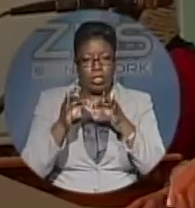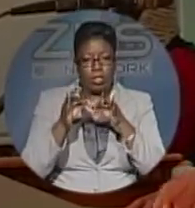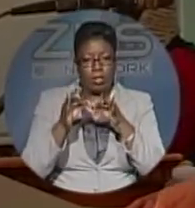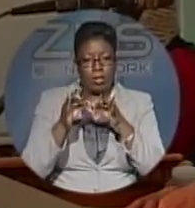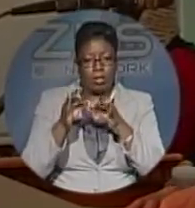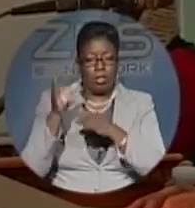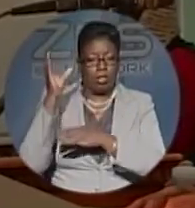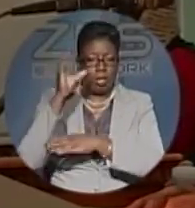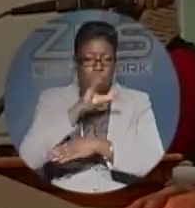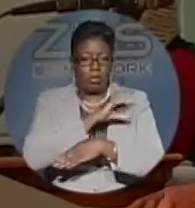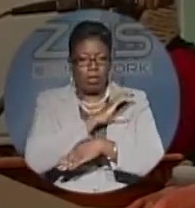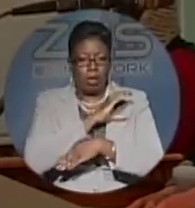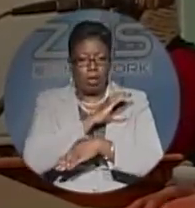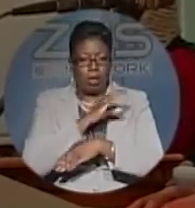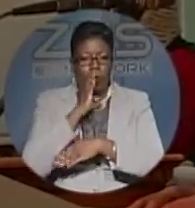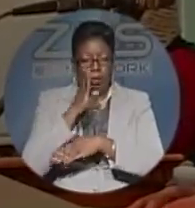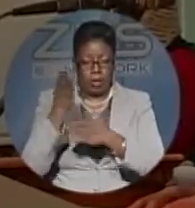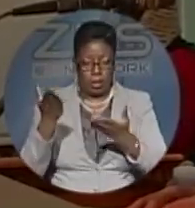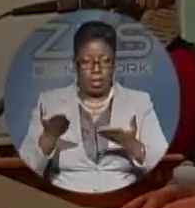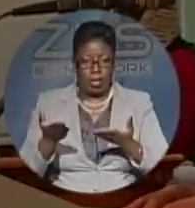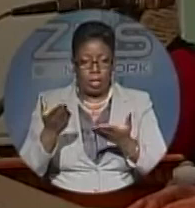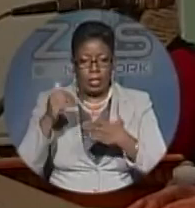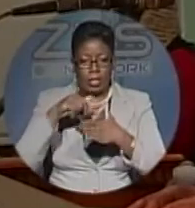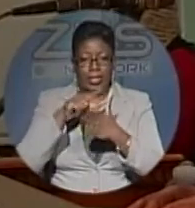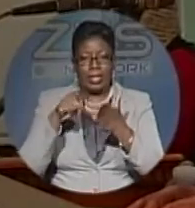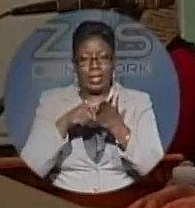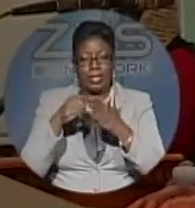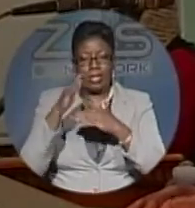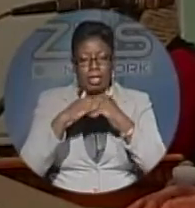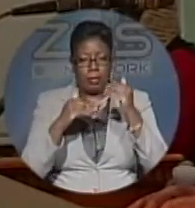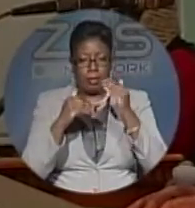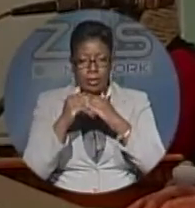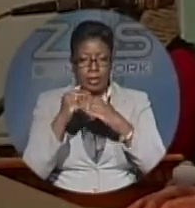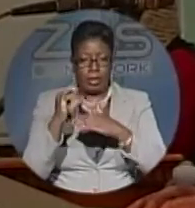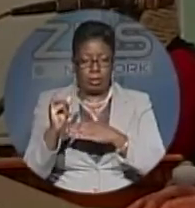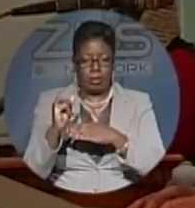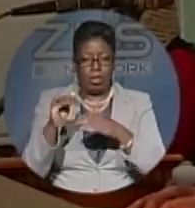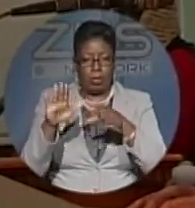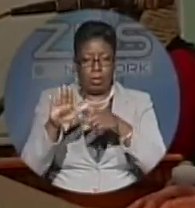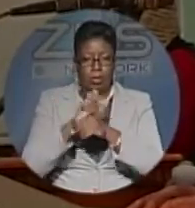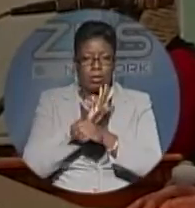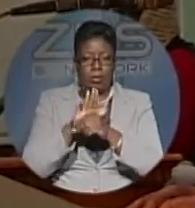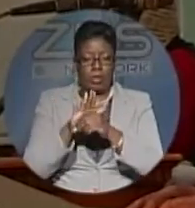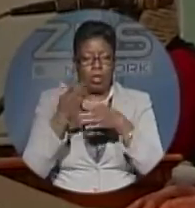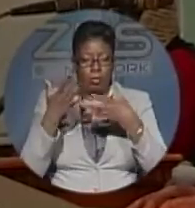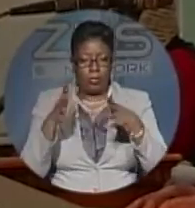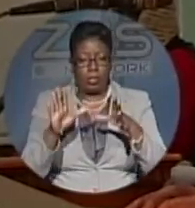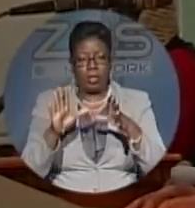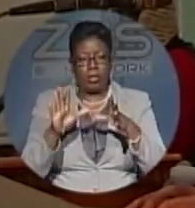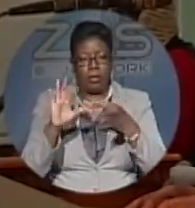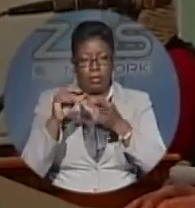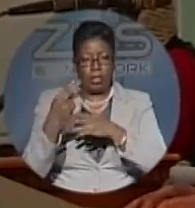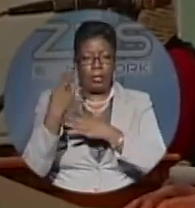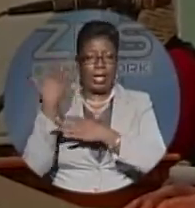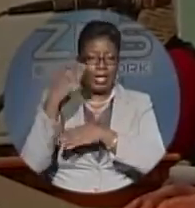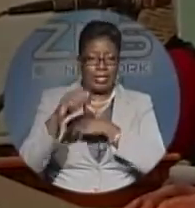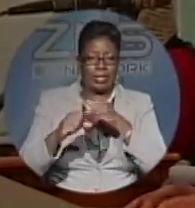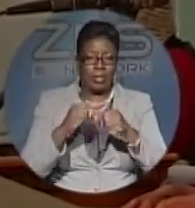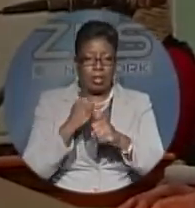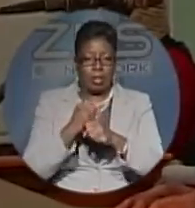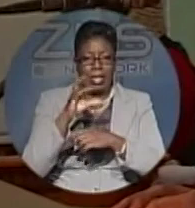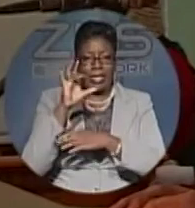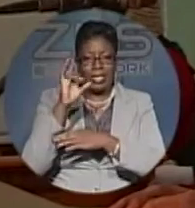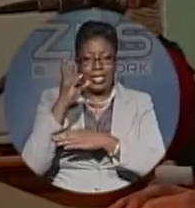be located in this main Supreme Court building. With the completion of the renovations carried out last year, there are now